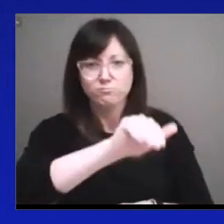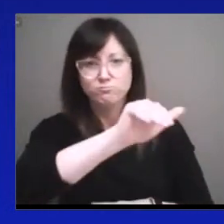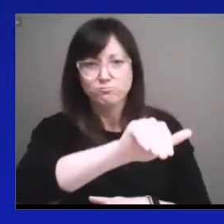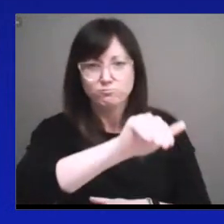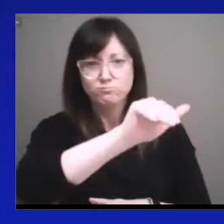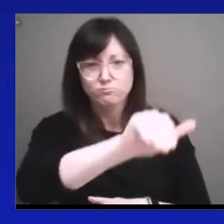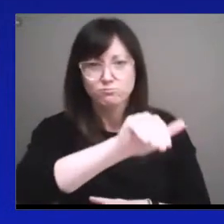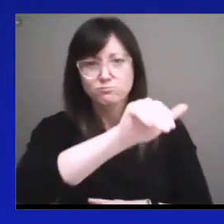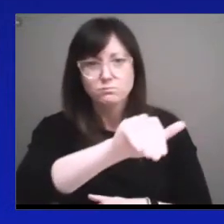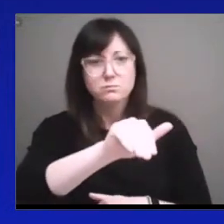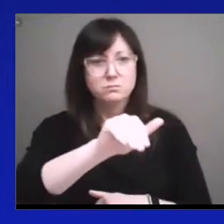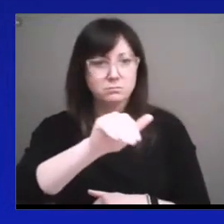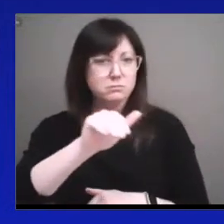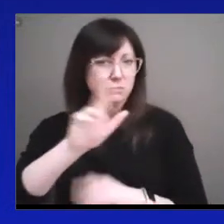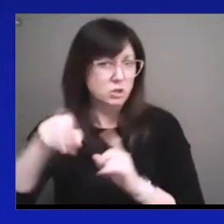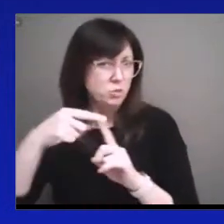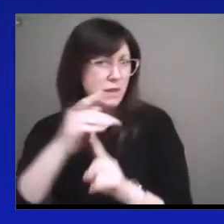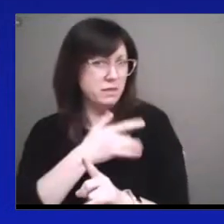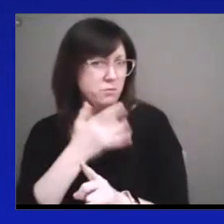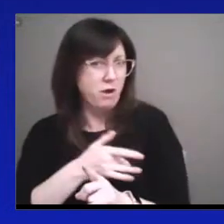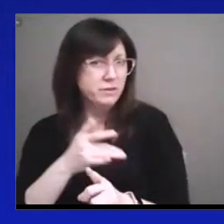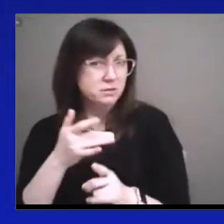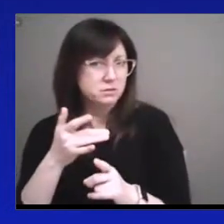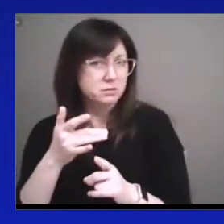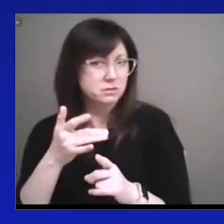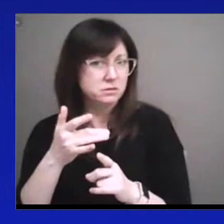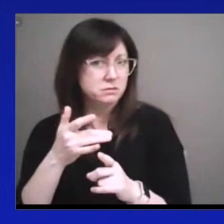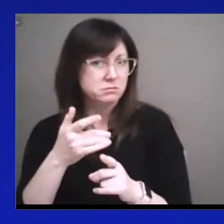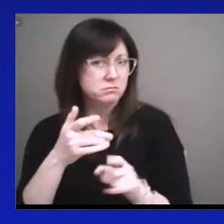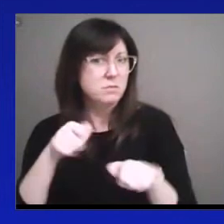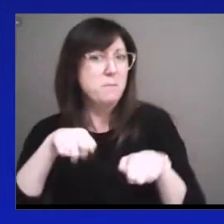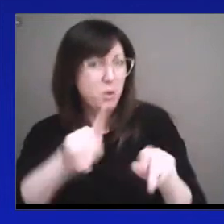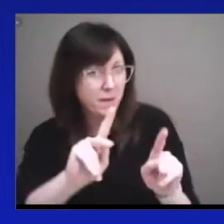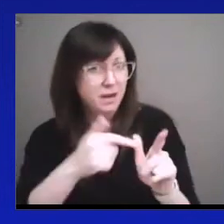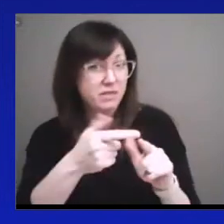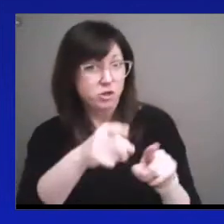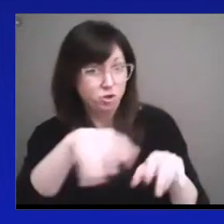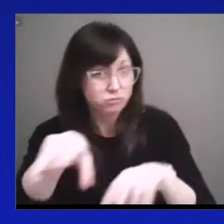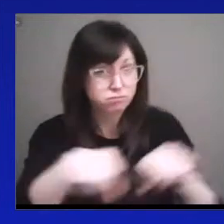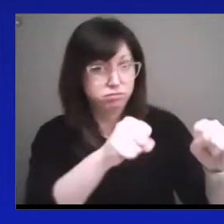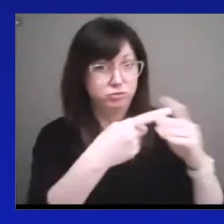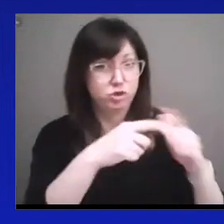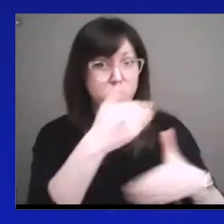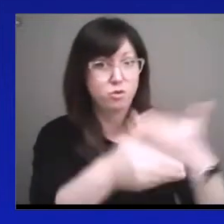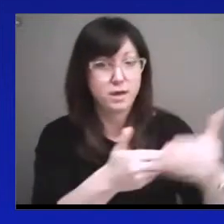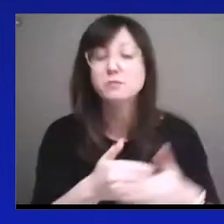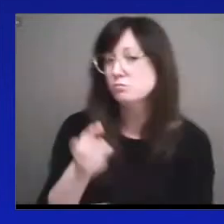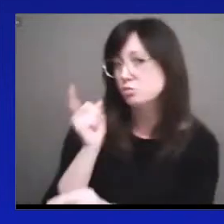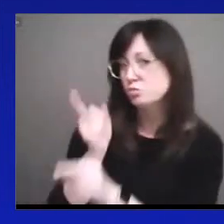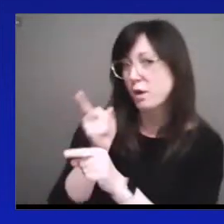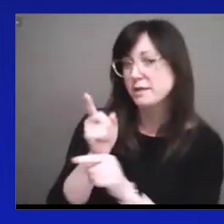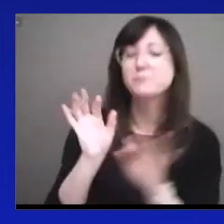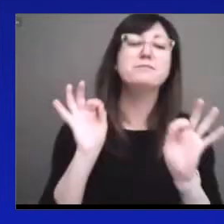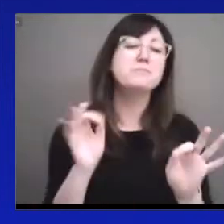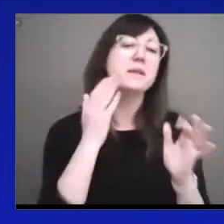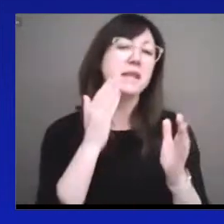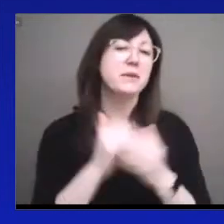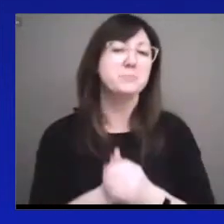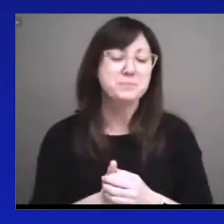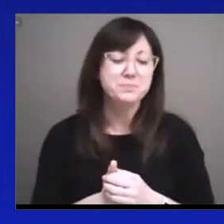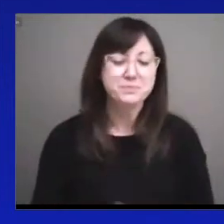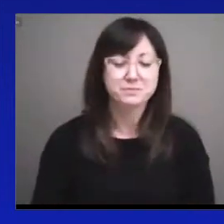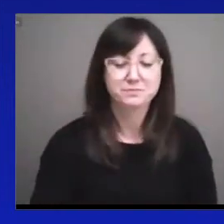date. The province, that was when the province green lighted it, and then you went ahead. Correct. Okay. Thank you.